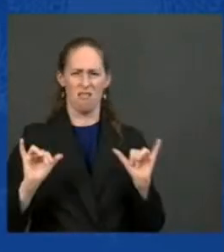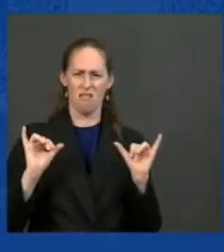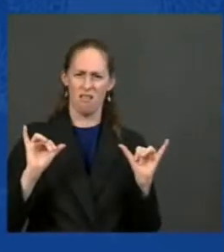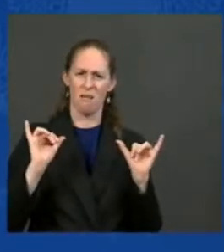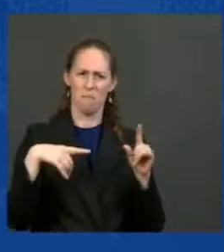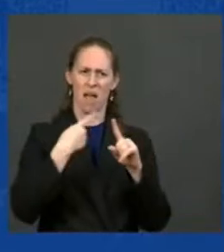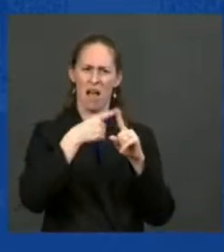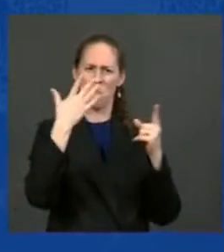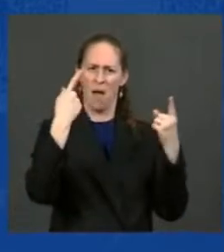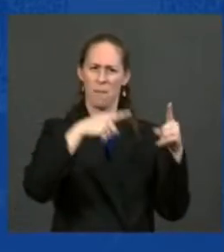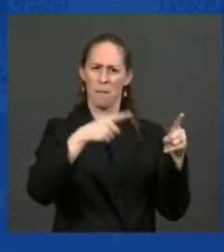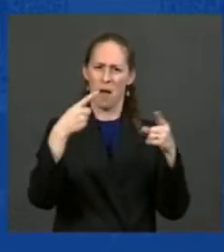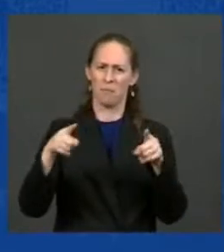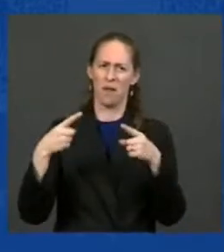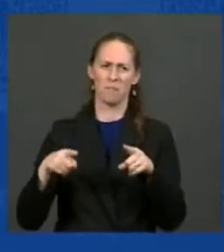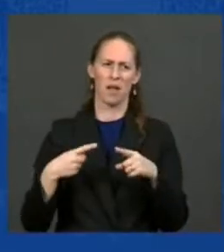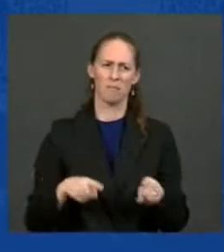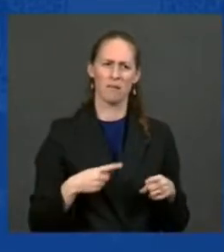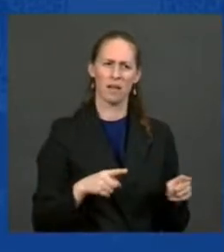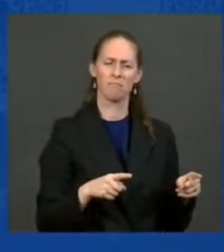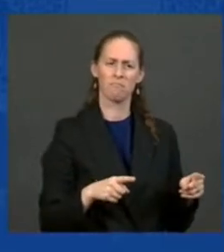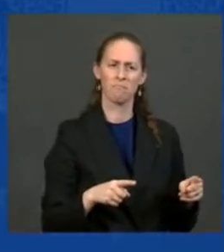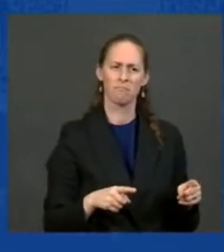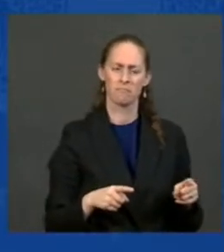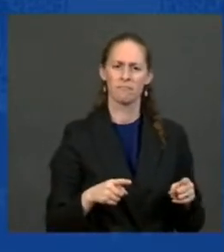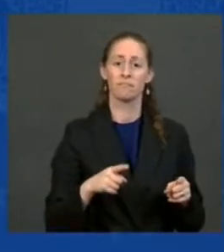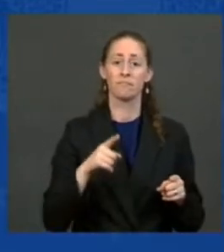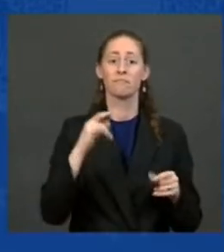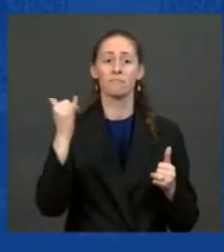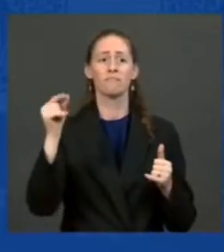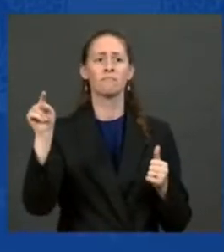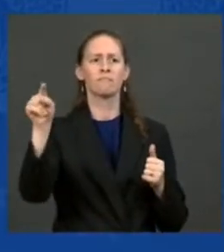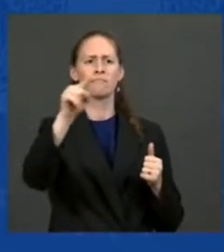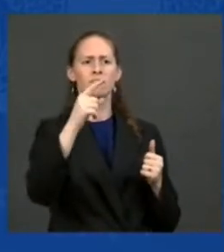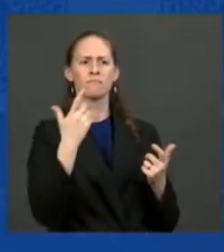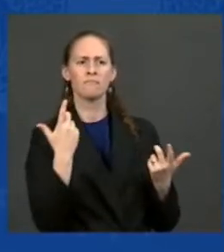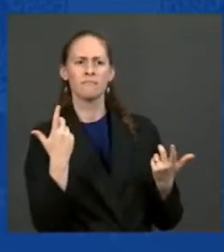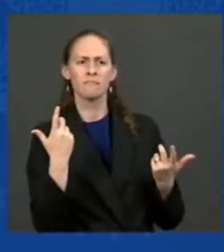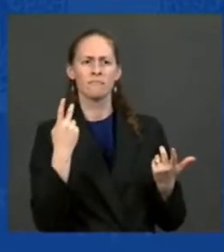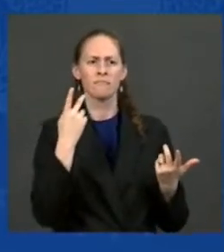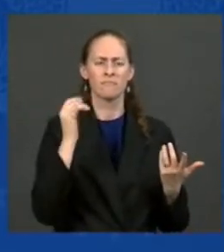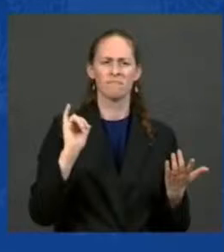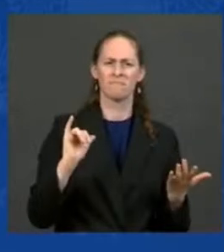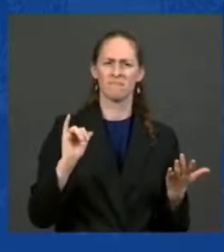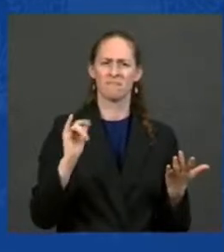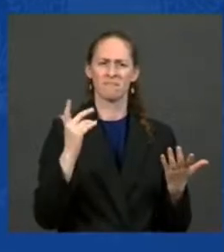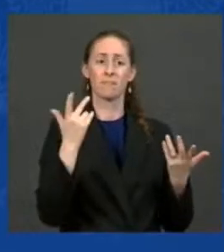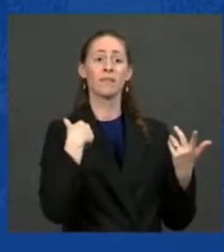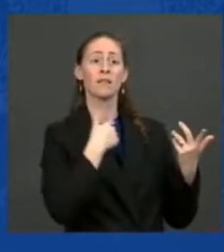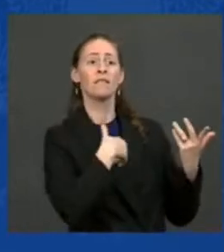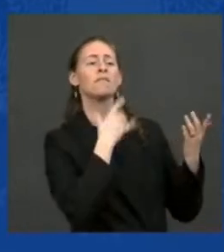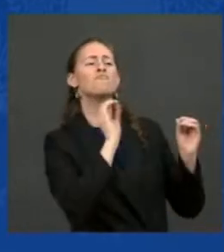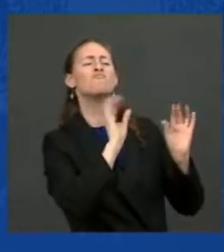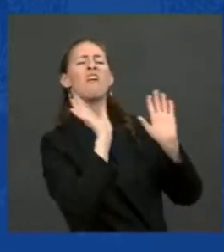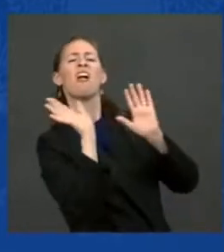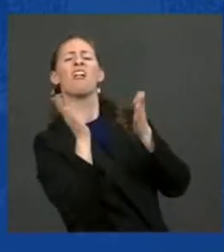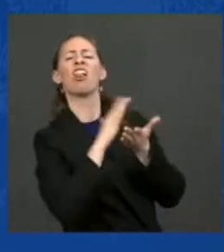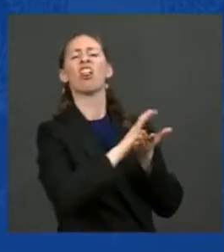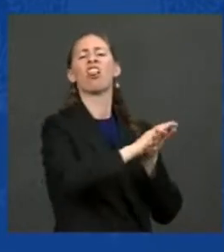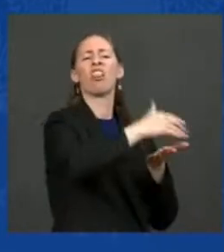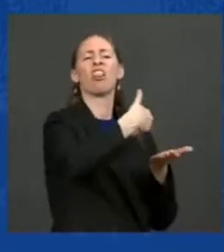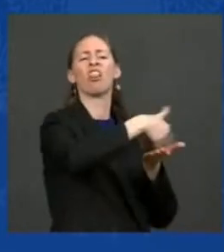where we see our fellow human beings being dehumanized, Doesn't mean we go to war, but we must speak